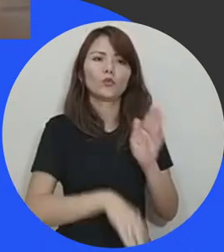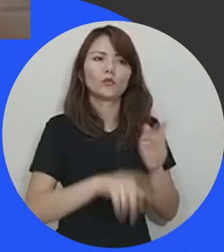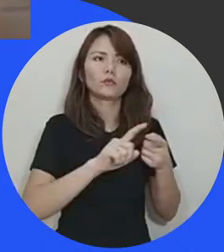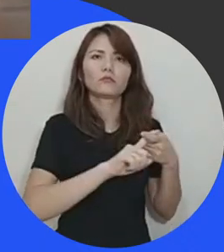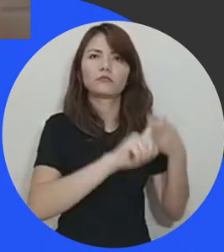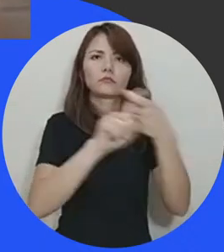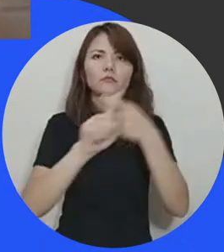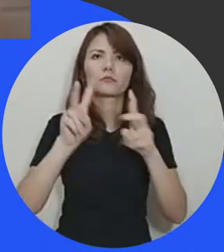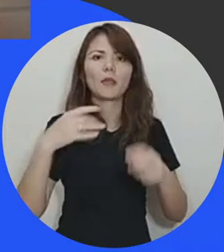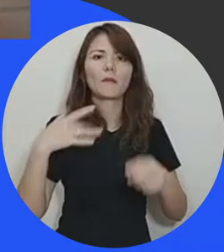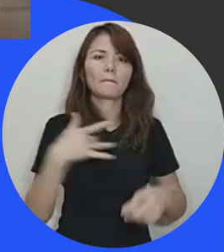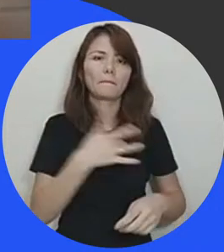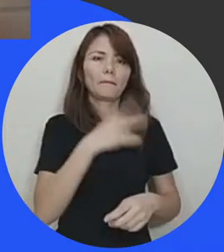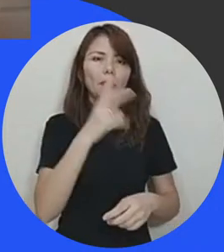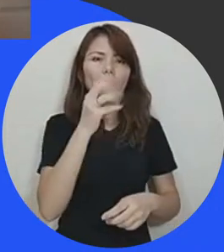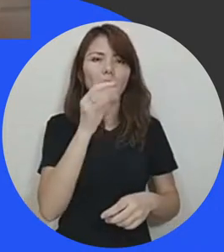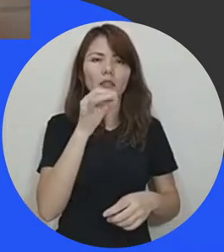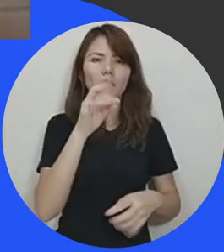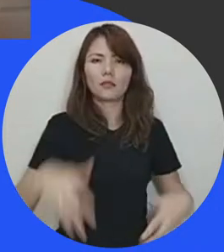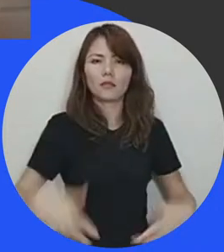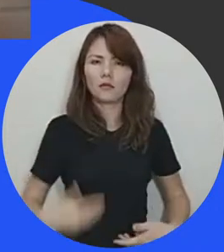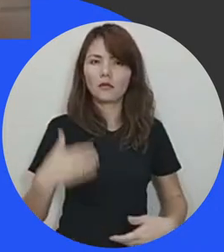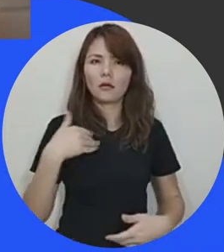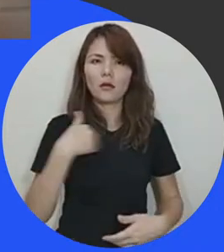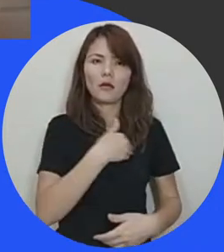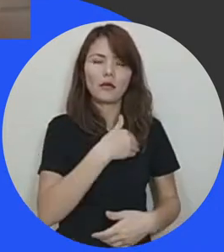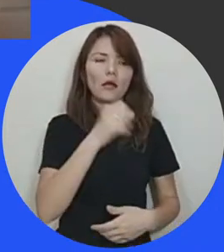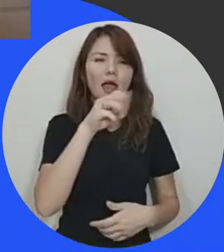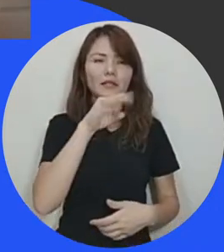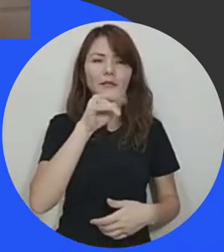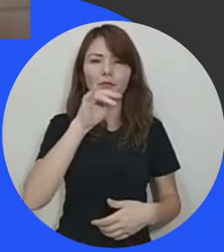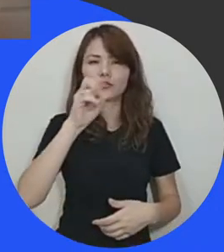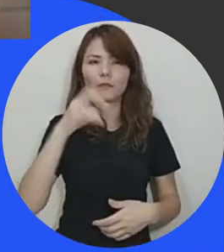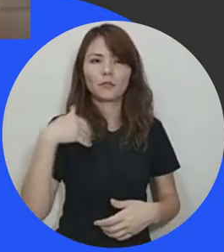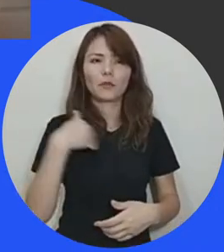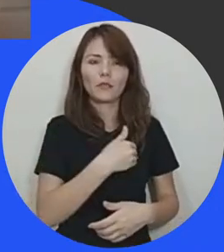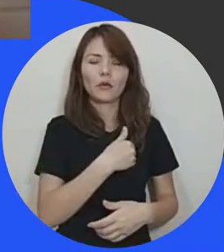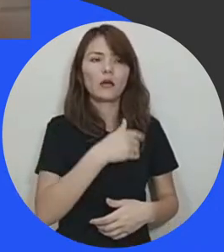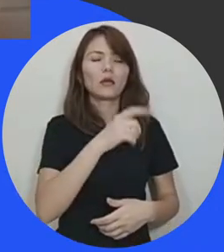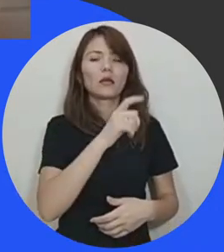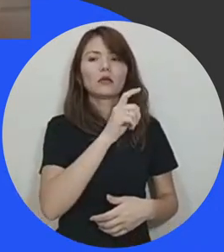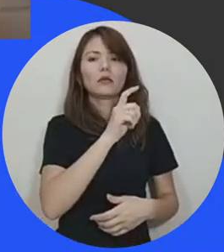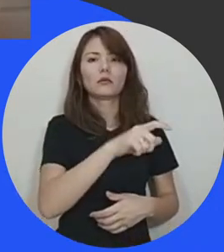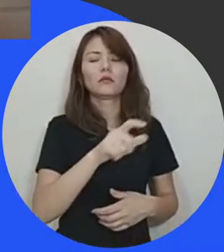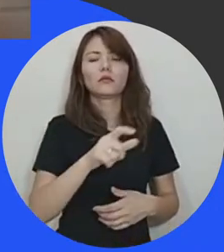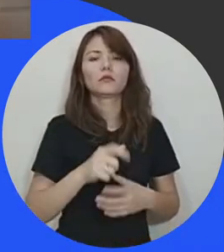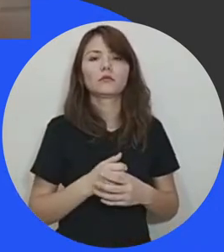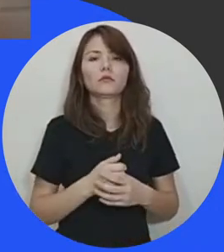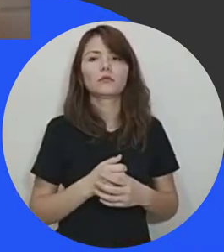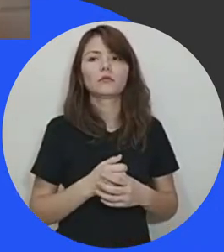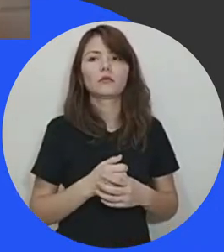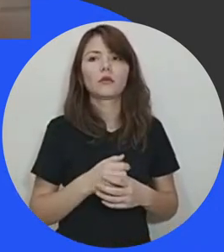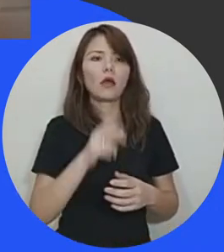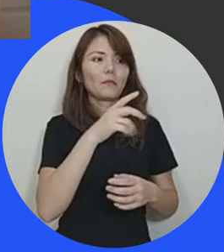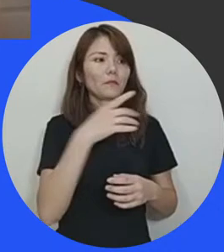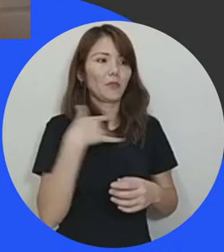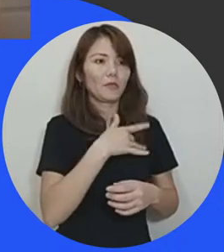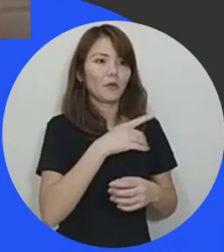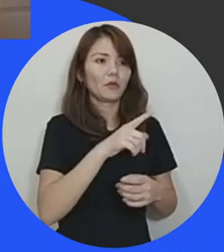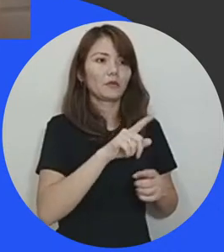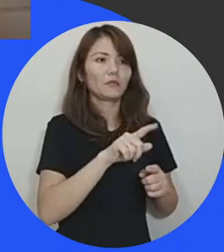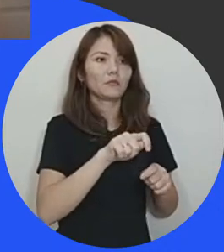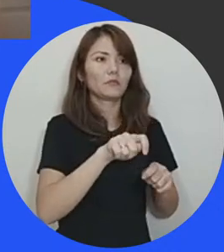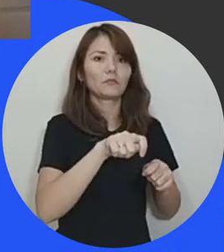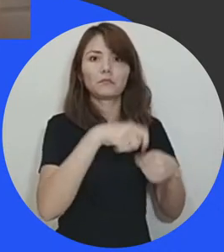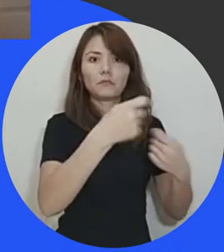saying that people don't transmit the virus until they're symptomatic, whereas this, you can transmit the virus before you've got